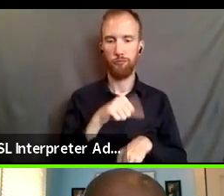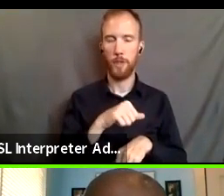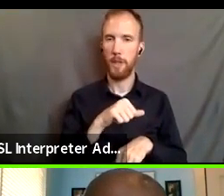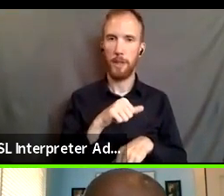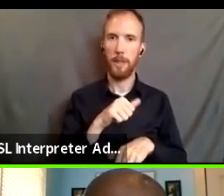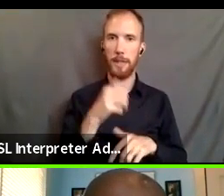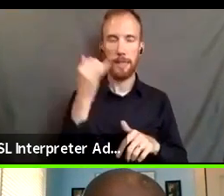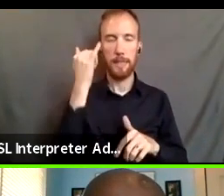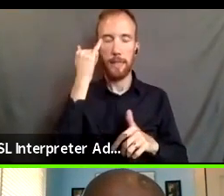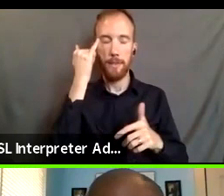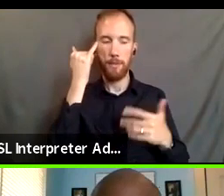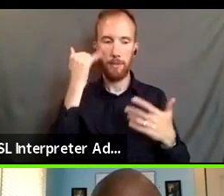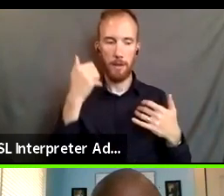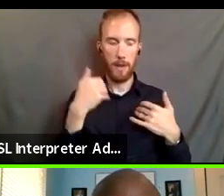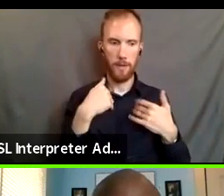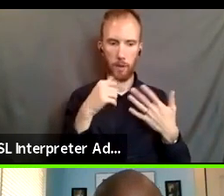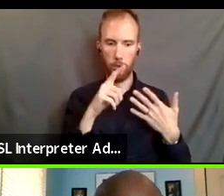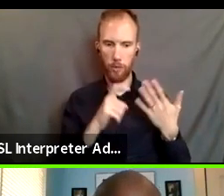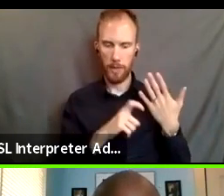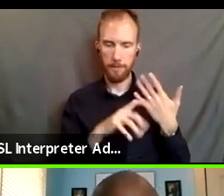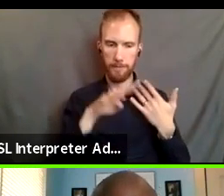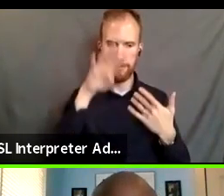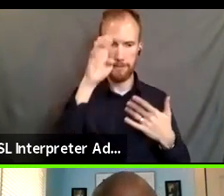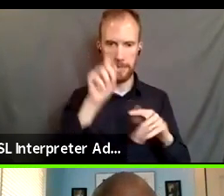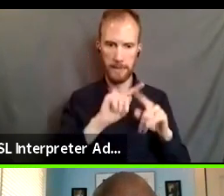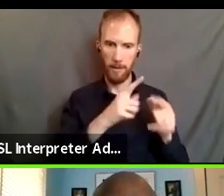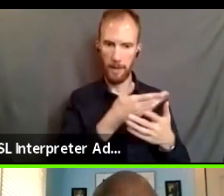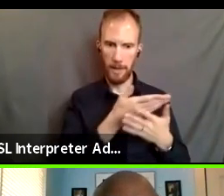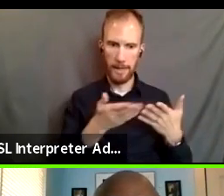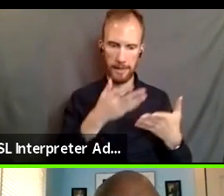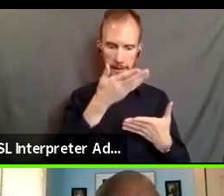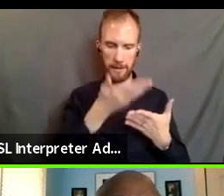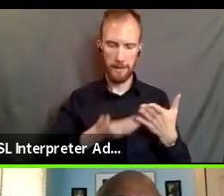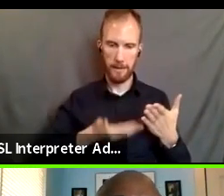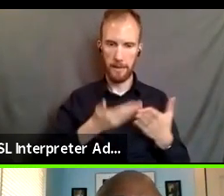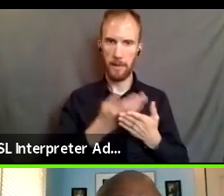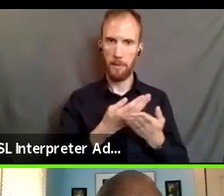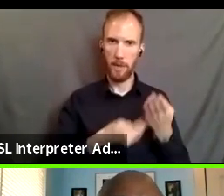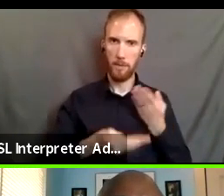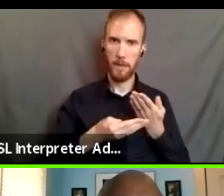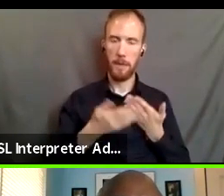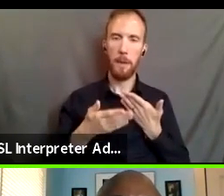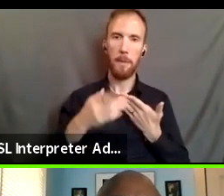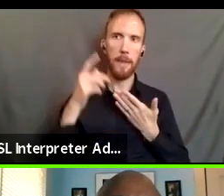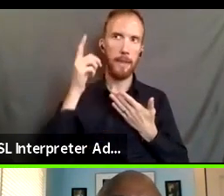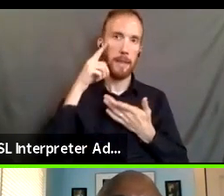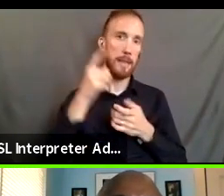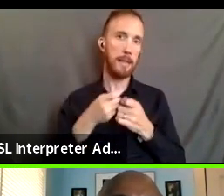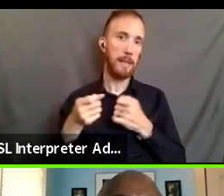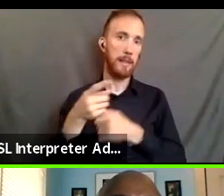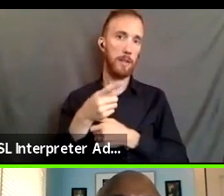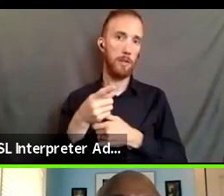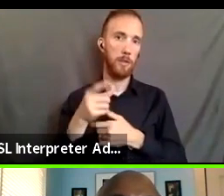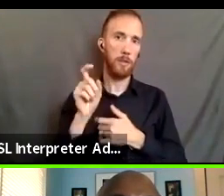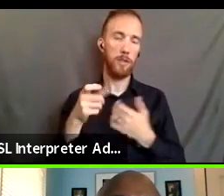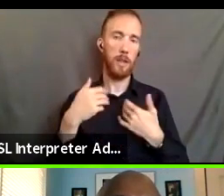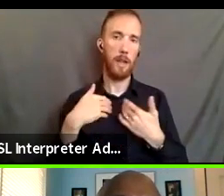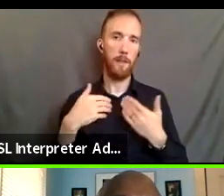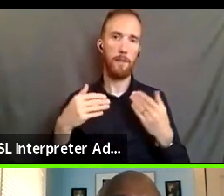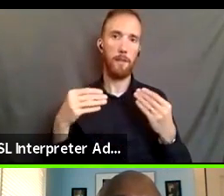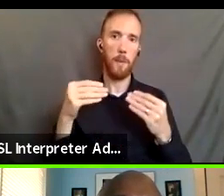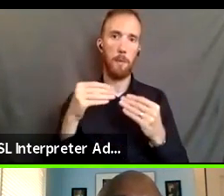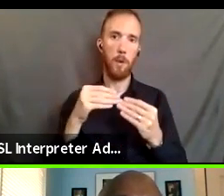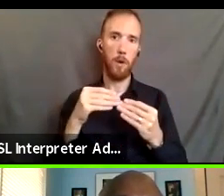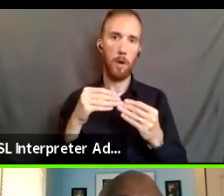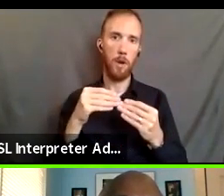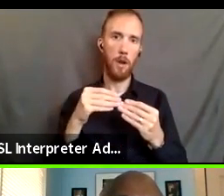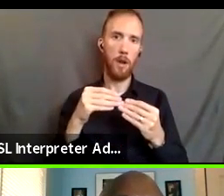and and we should look forward to look towards next year so maybe with the capital budget do a little if there's some concerns that we about the